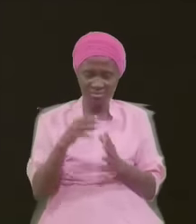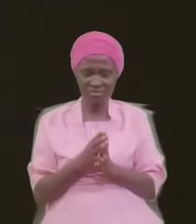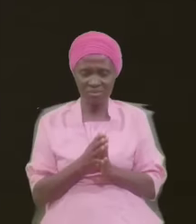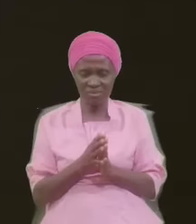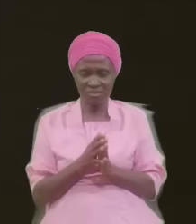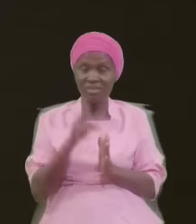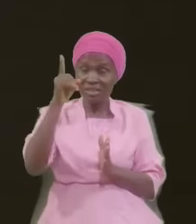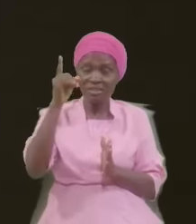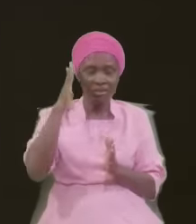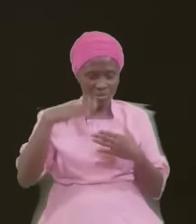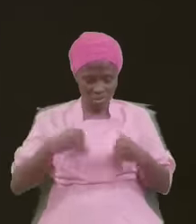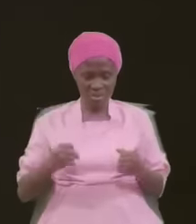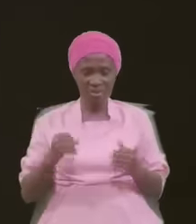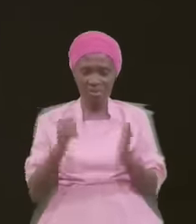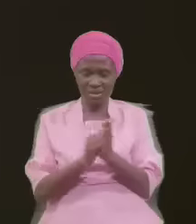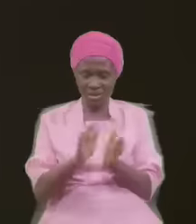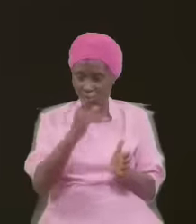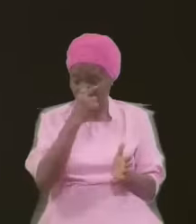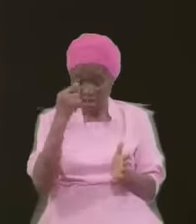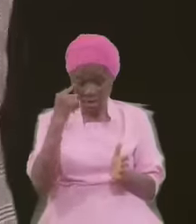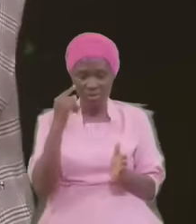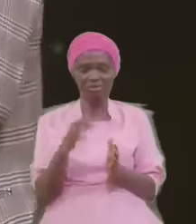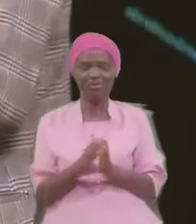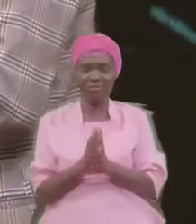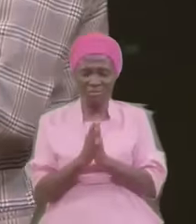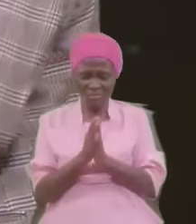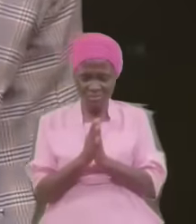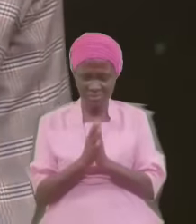he'll heal that eyesight.